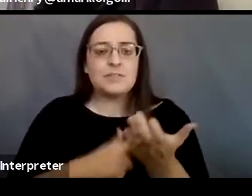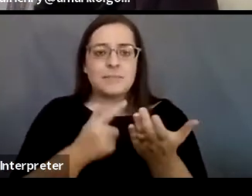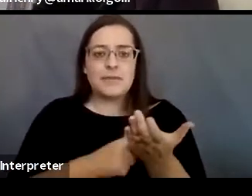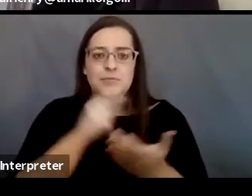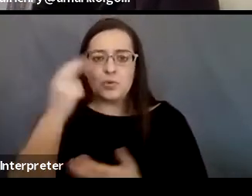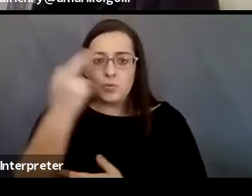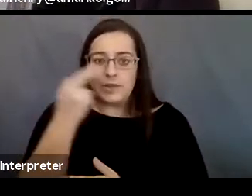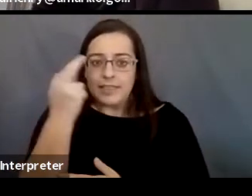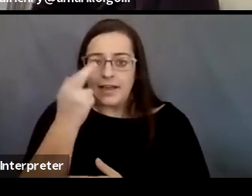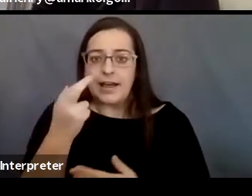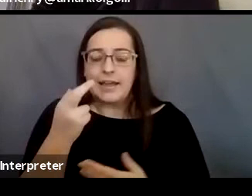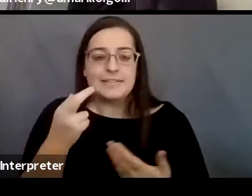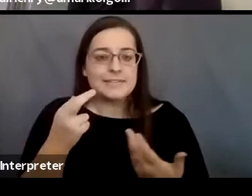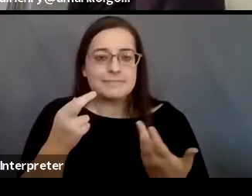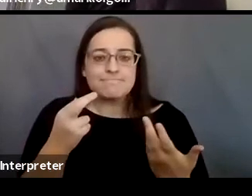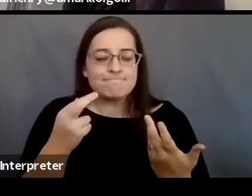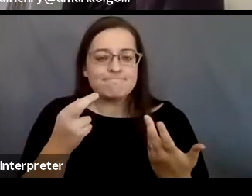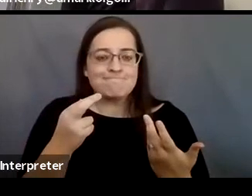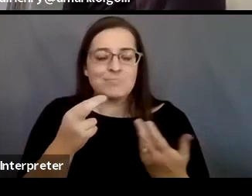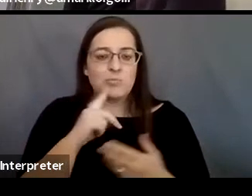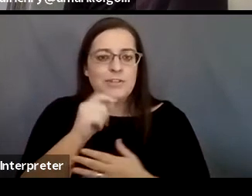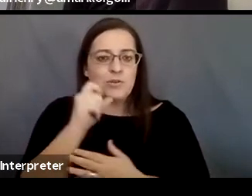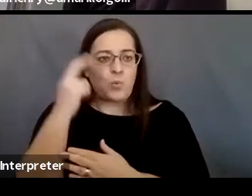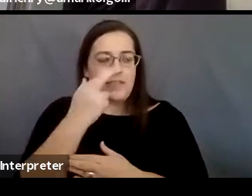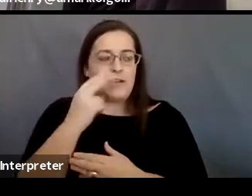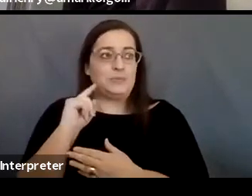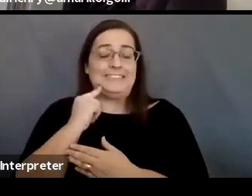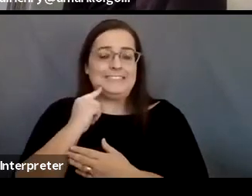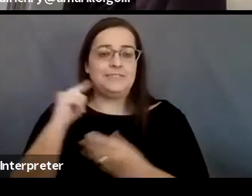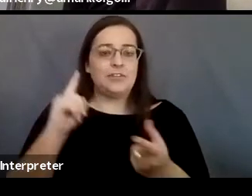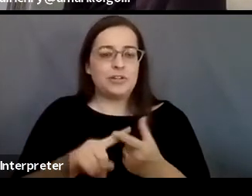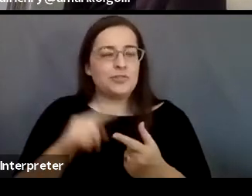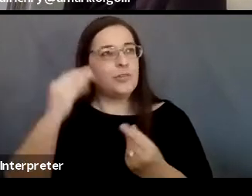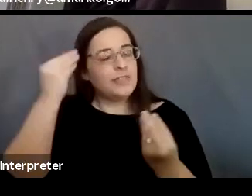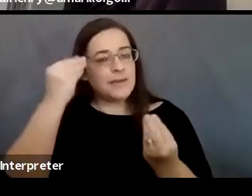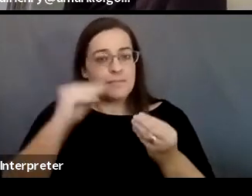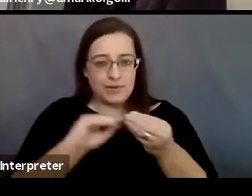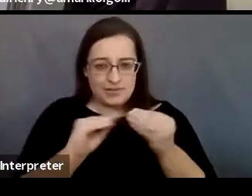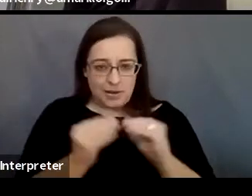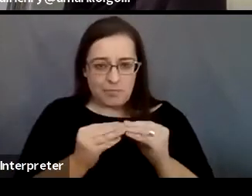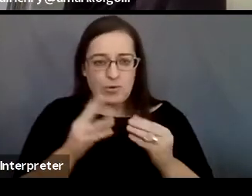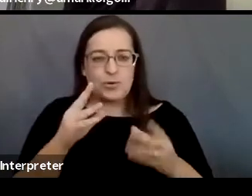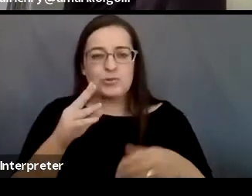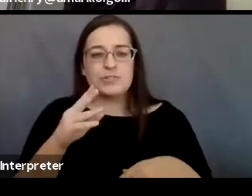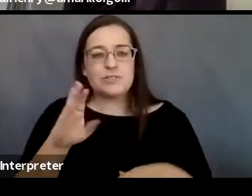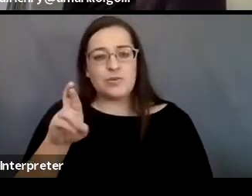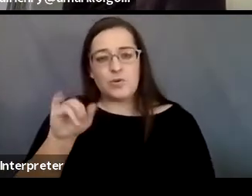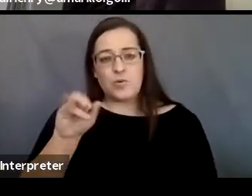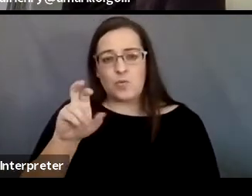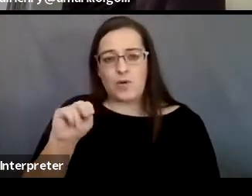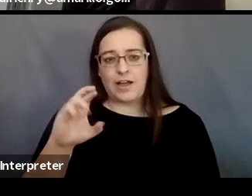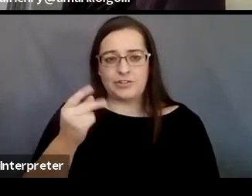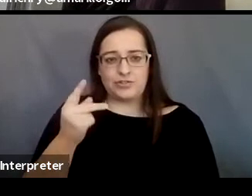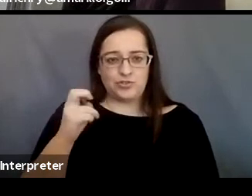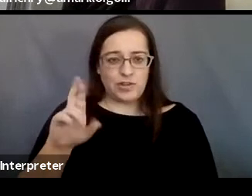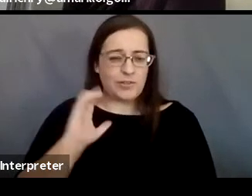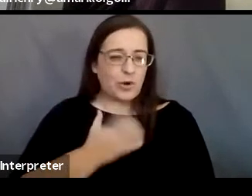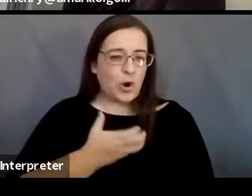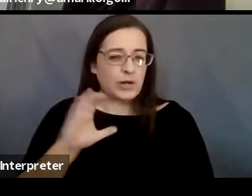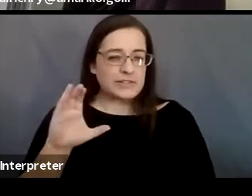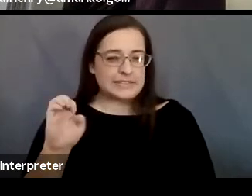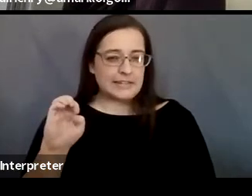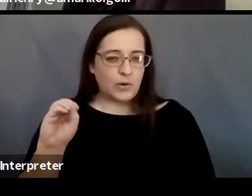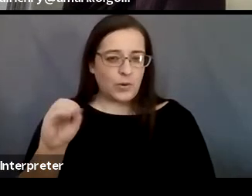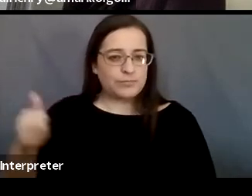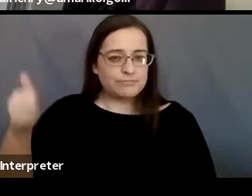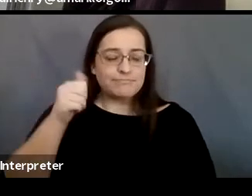bad the situation is until you put some objective numbers to it. So I wanted to review some numbers put together by Ryan Chandler, our CEO, just